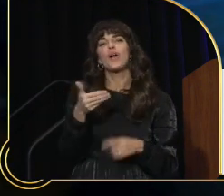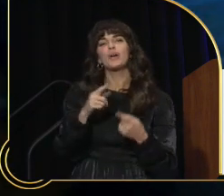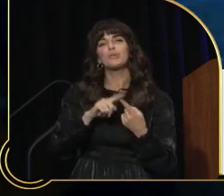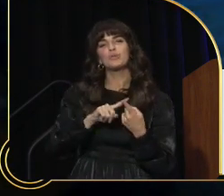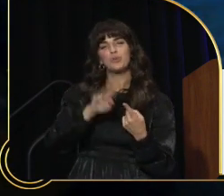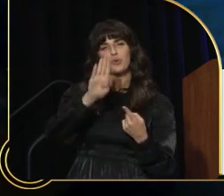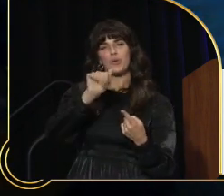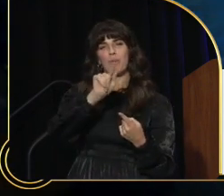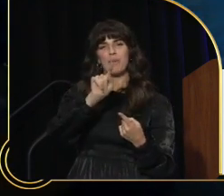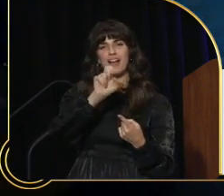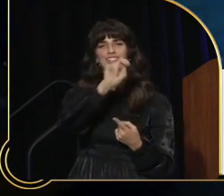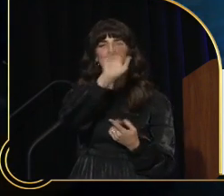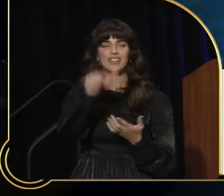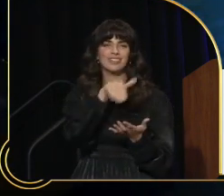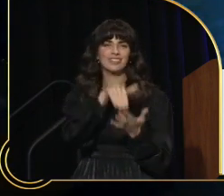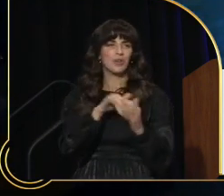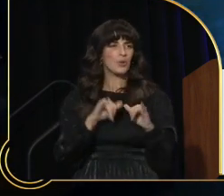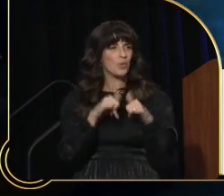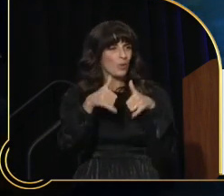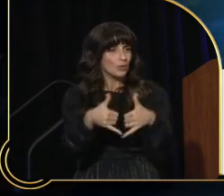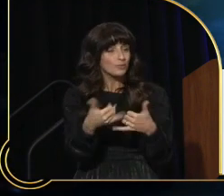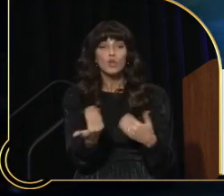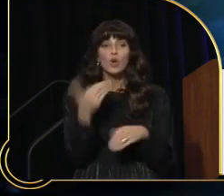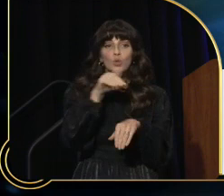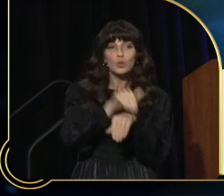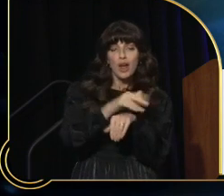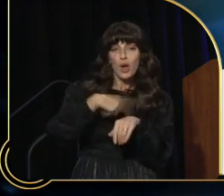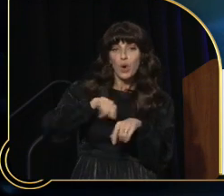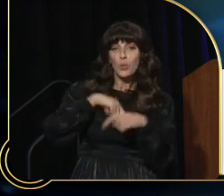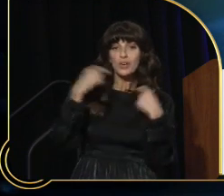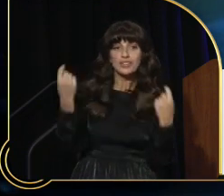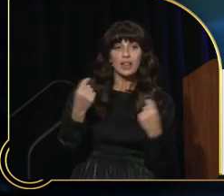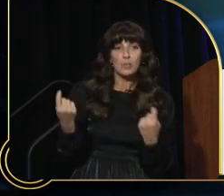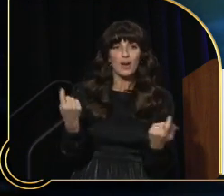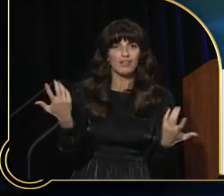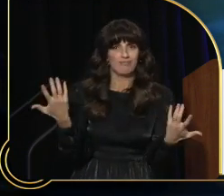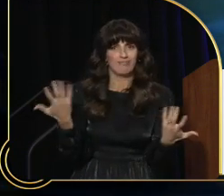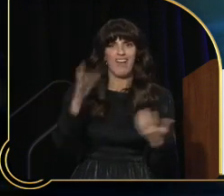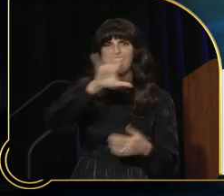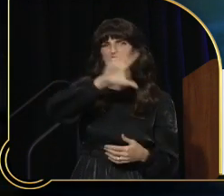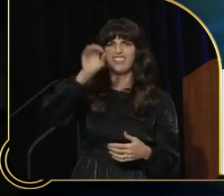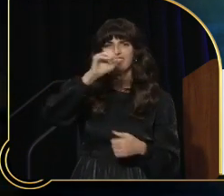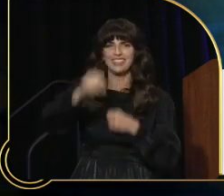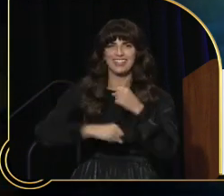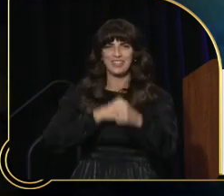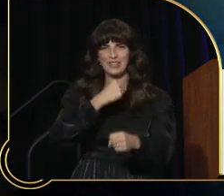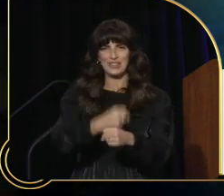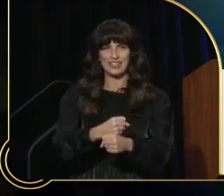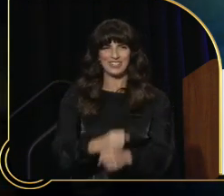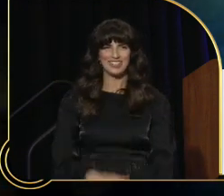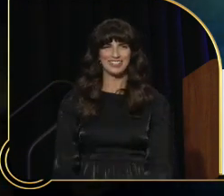Center's Awards. Tonight, we are celebrating 50 years.